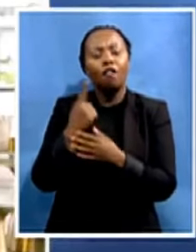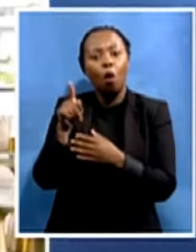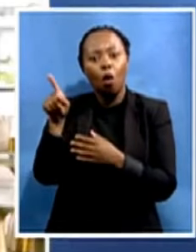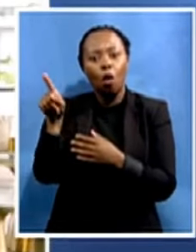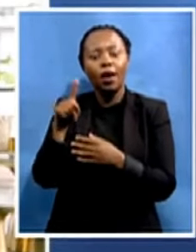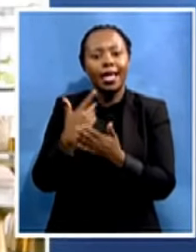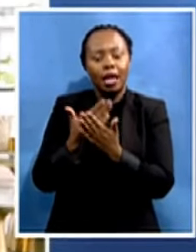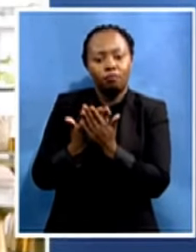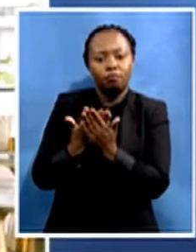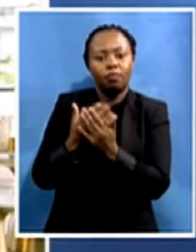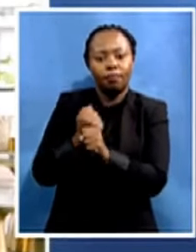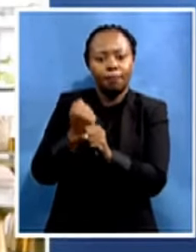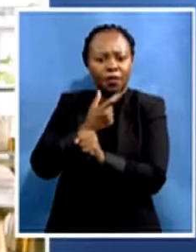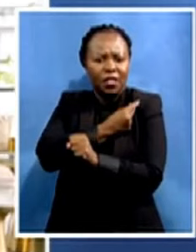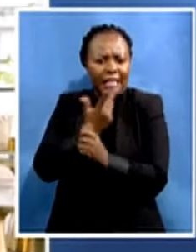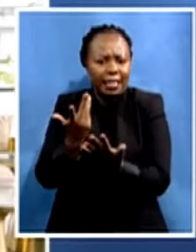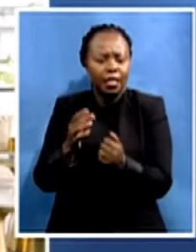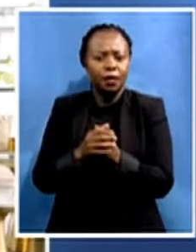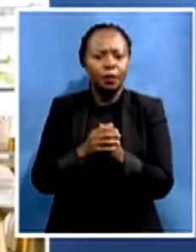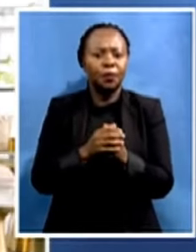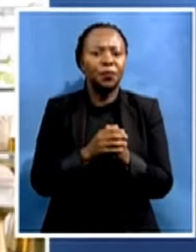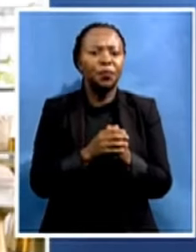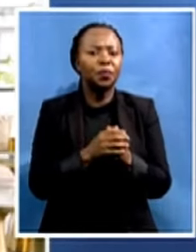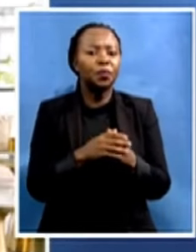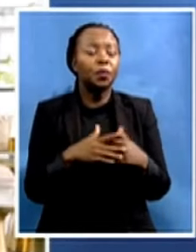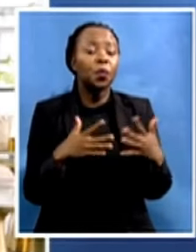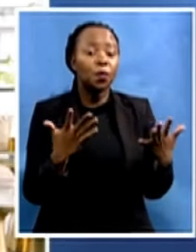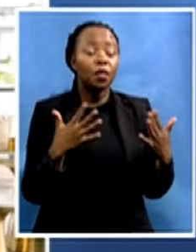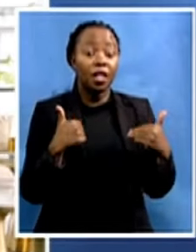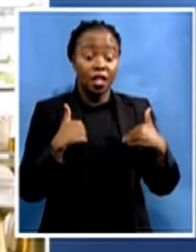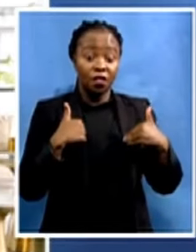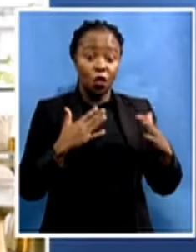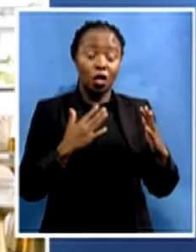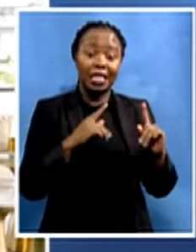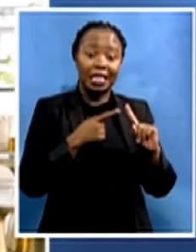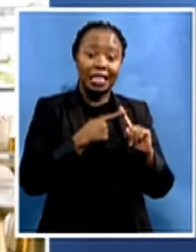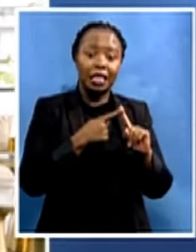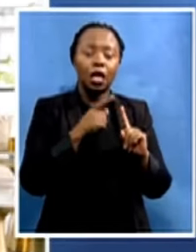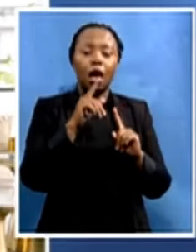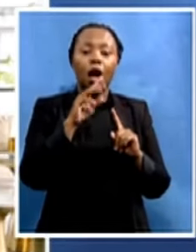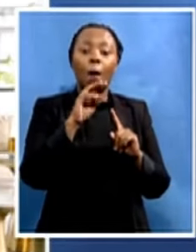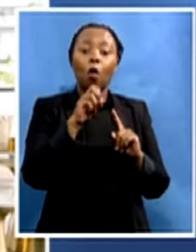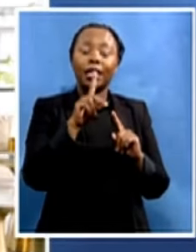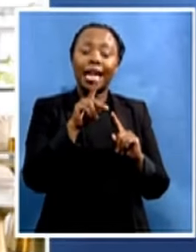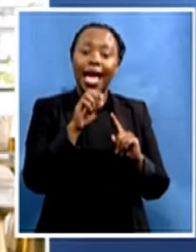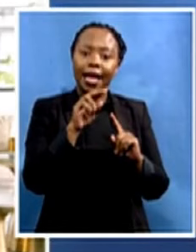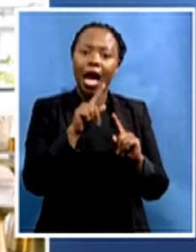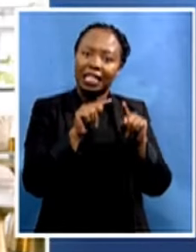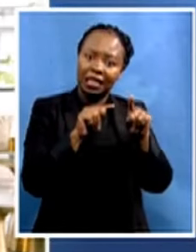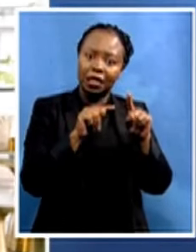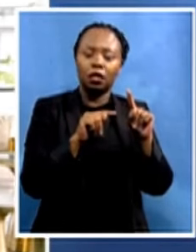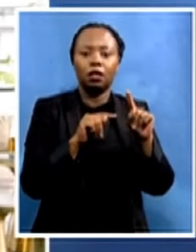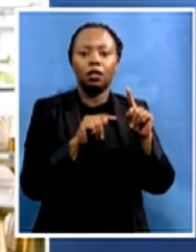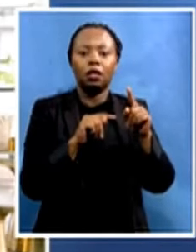Well, in the initial rollout plan, Moderna was one of the 4 vaccines that were earmarked to